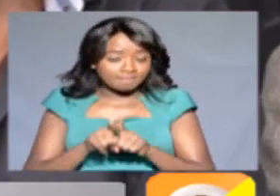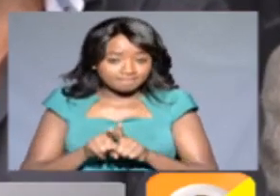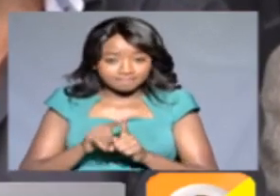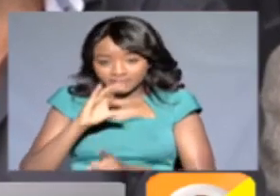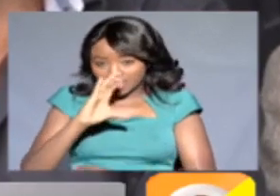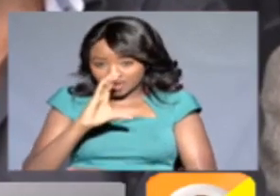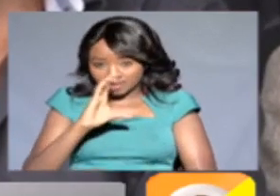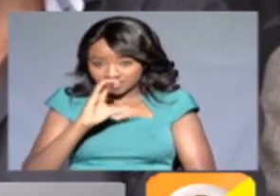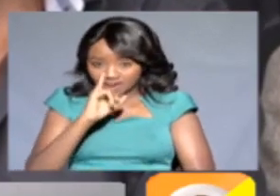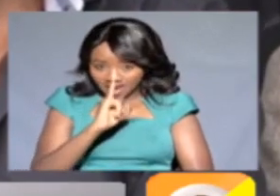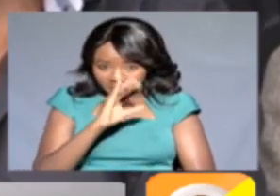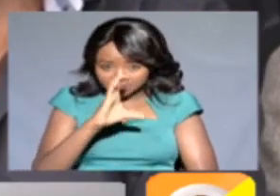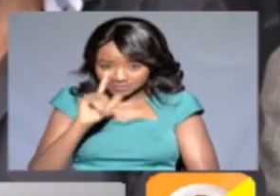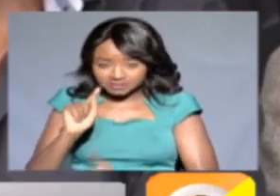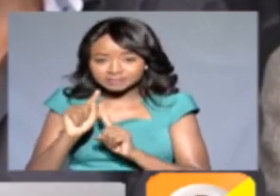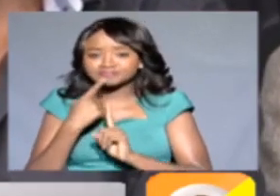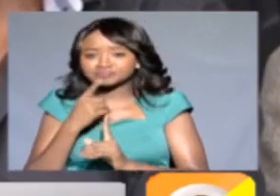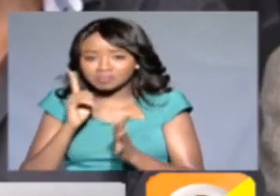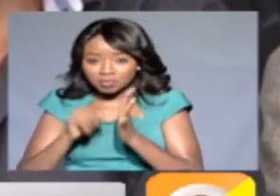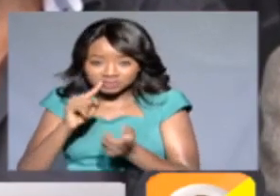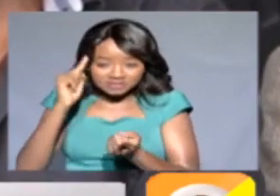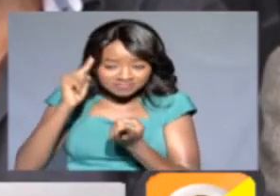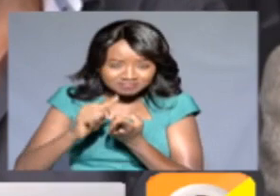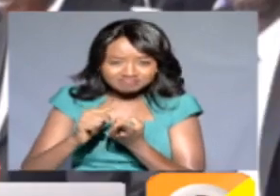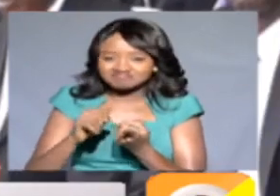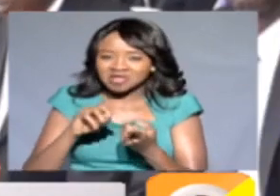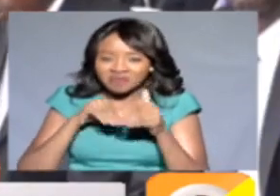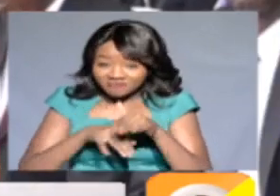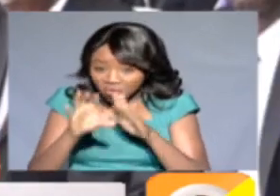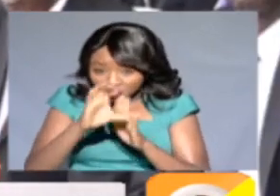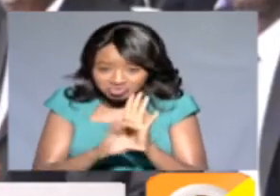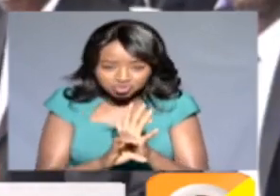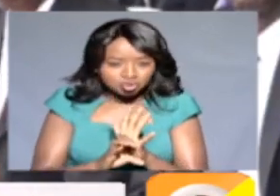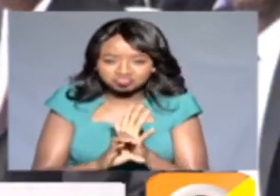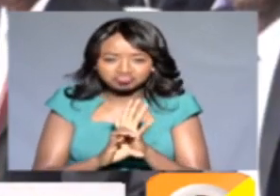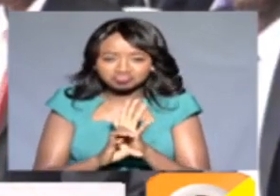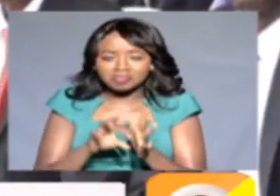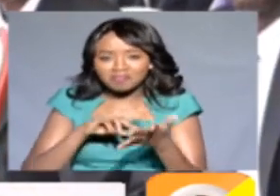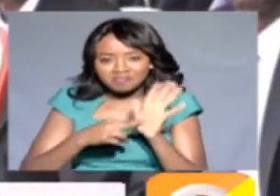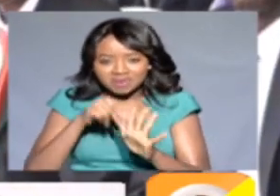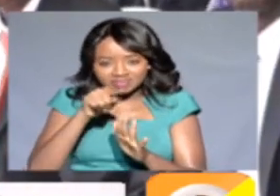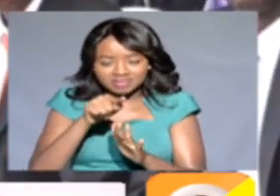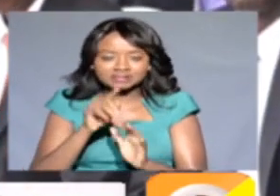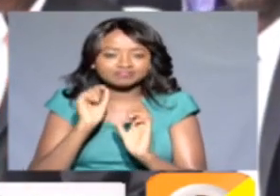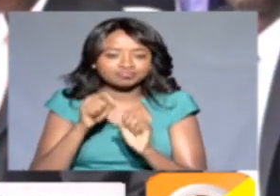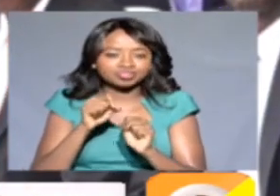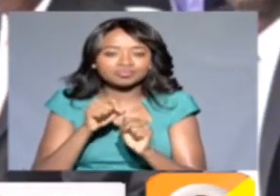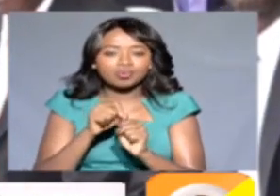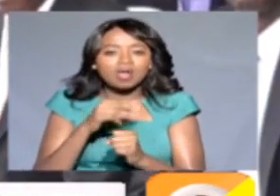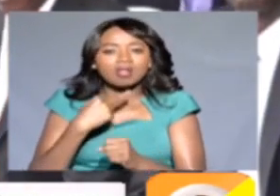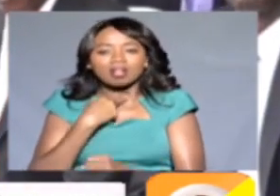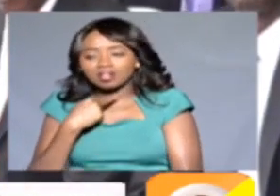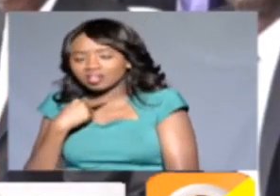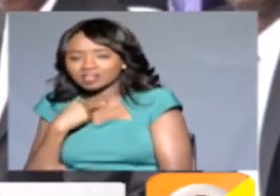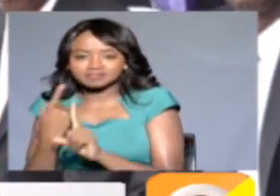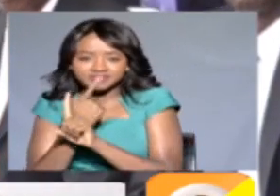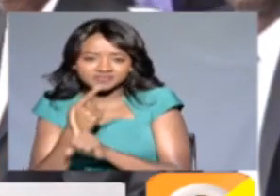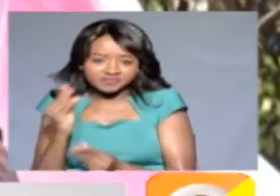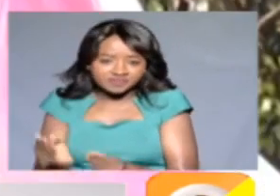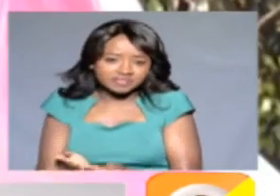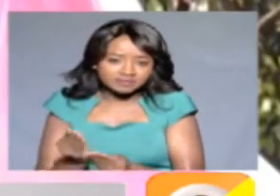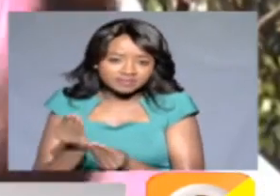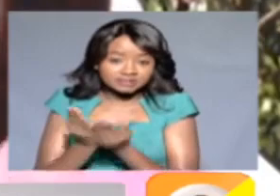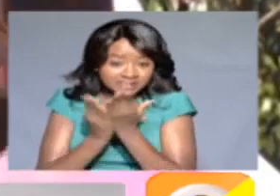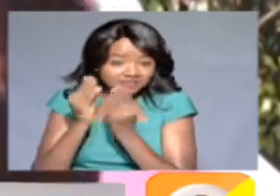ICT termed the reduction as unconstitutional, saying the move would impede the delivery of critical services to